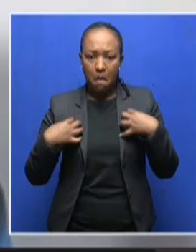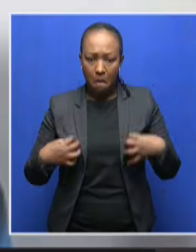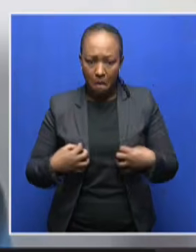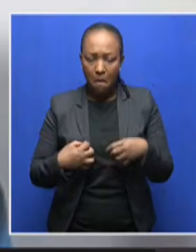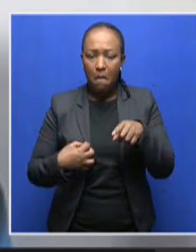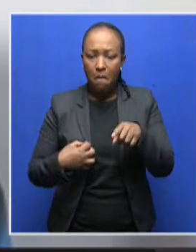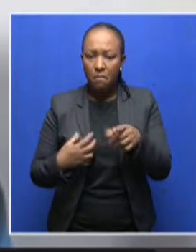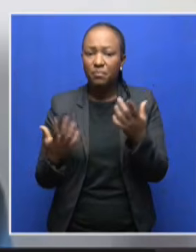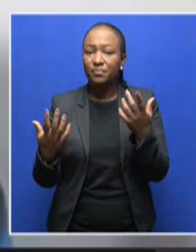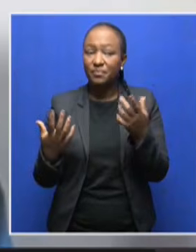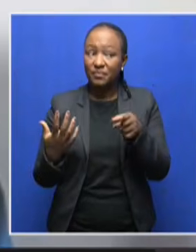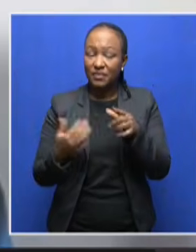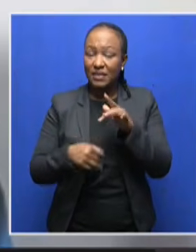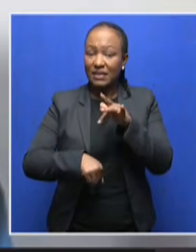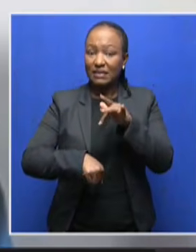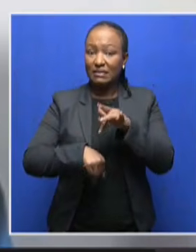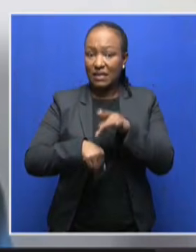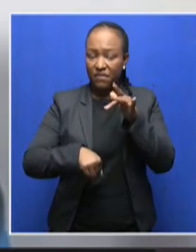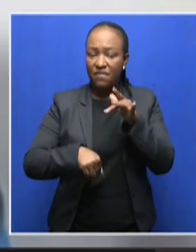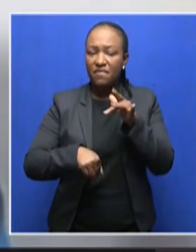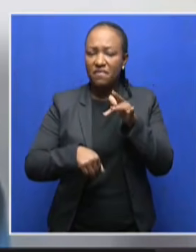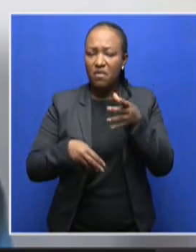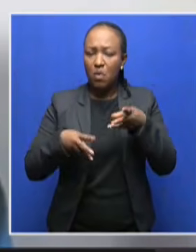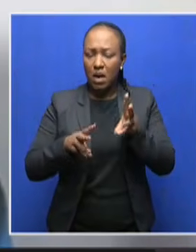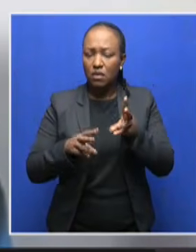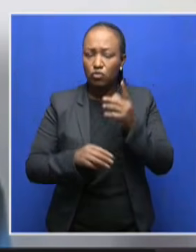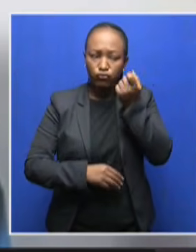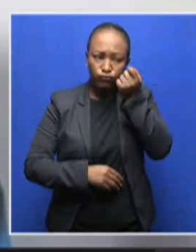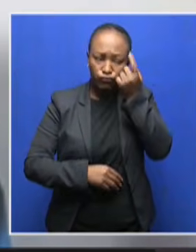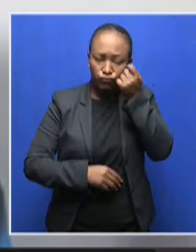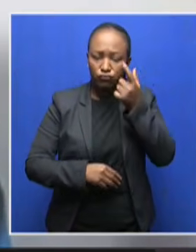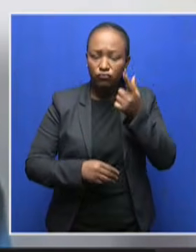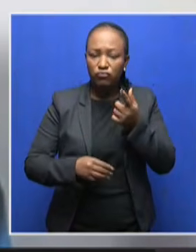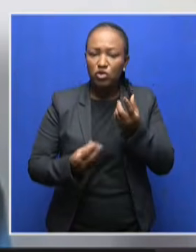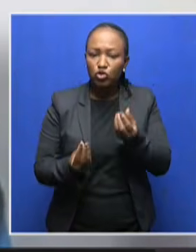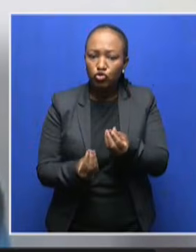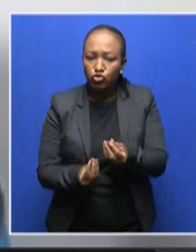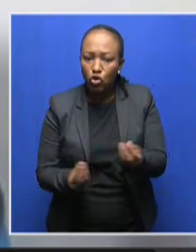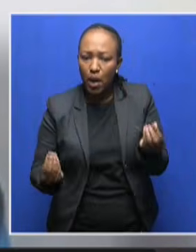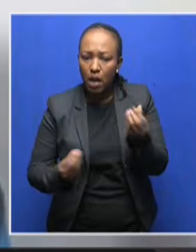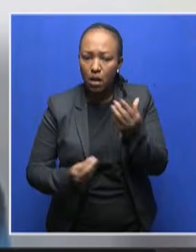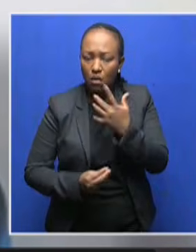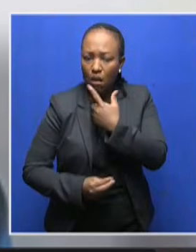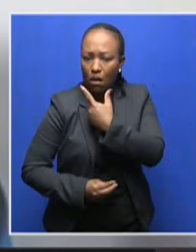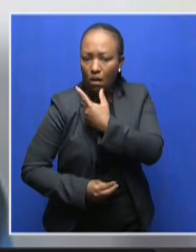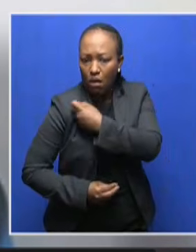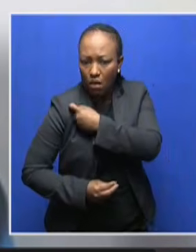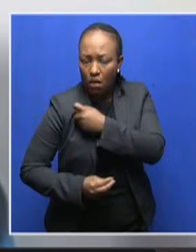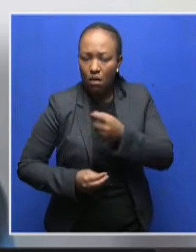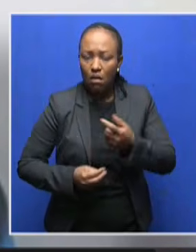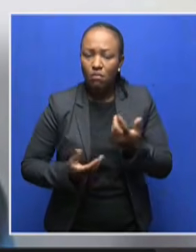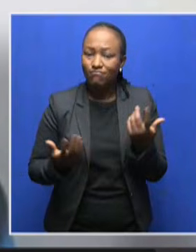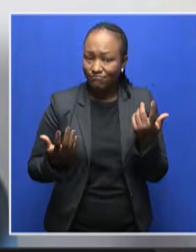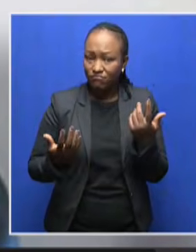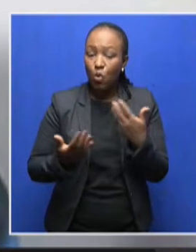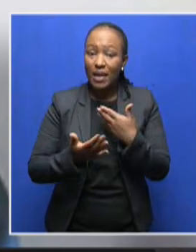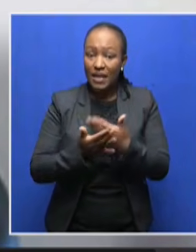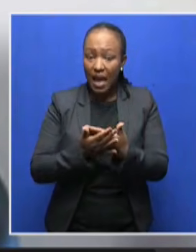in that it's a very sensitive probe in understanding whether children are being adequately vaccinated or not, because it spreads very